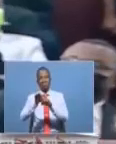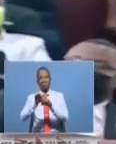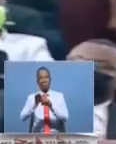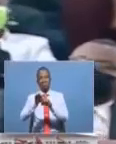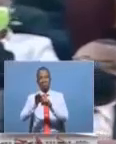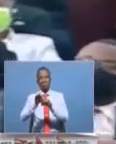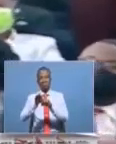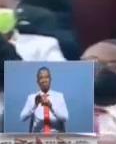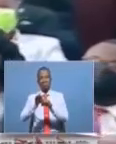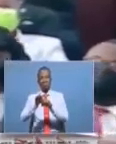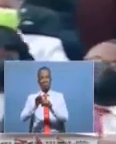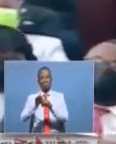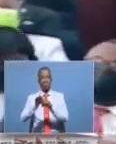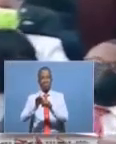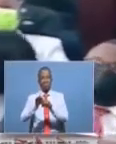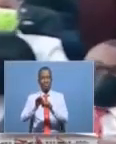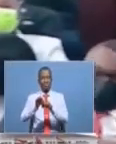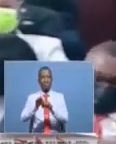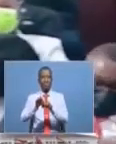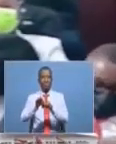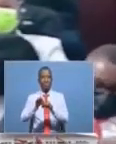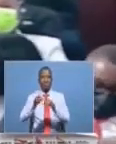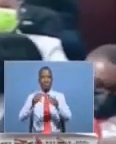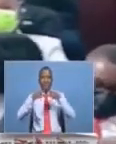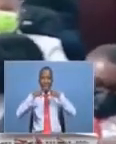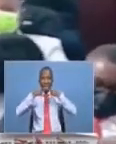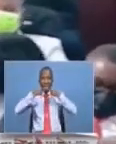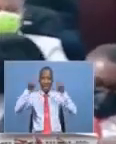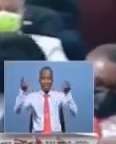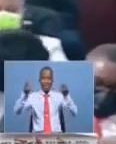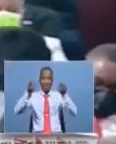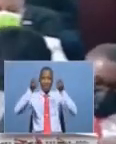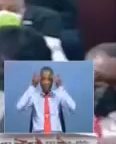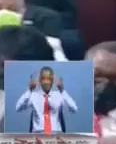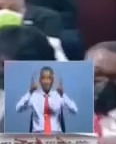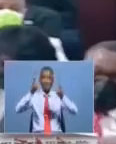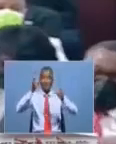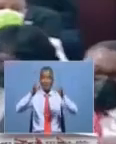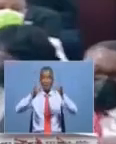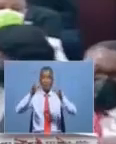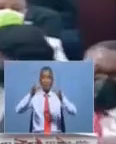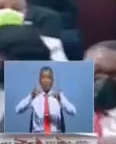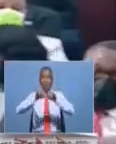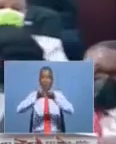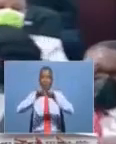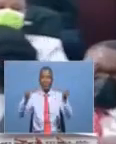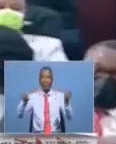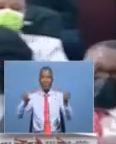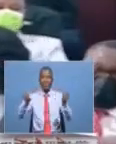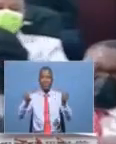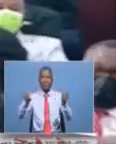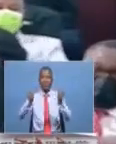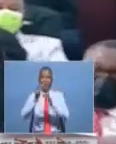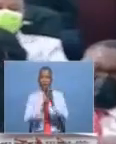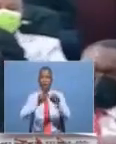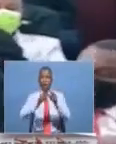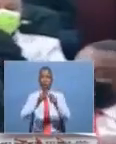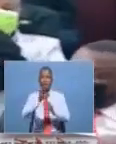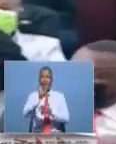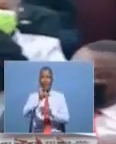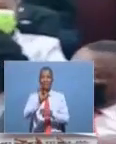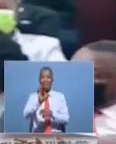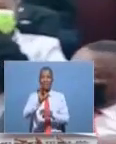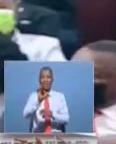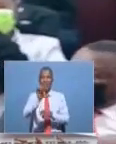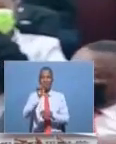that the ruling of the court was in breach of Article 1913 and